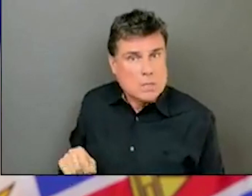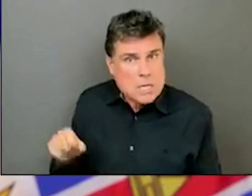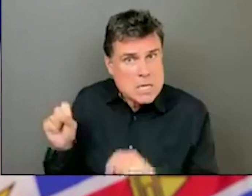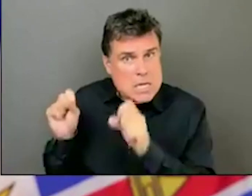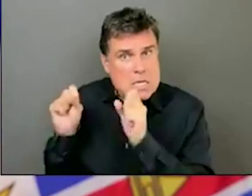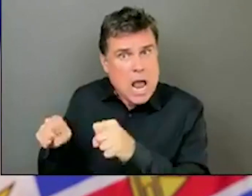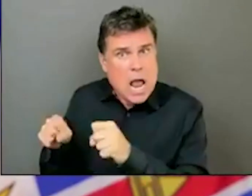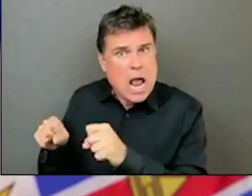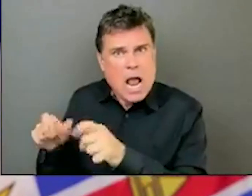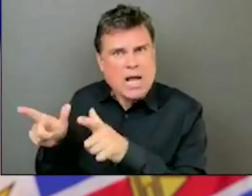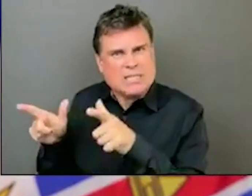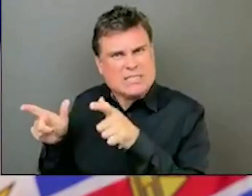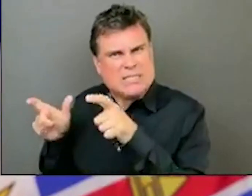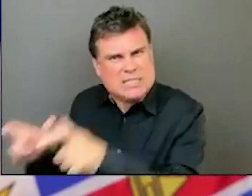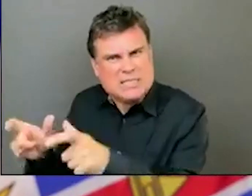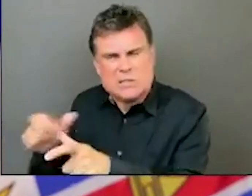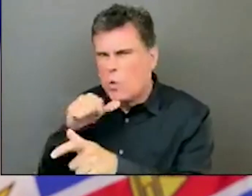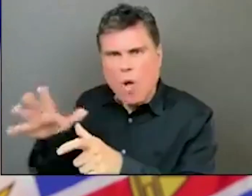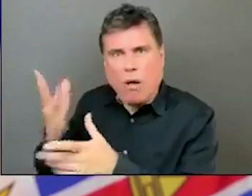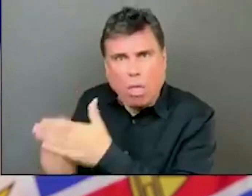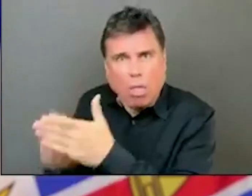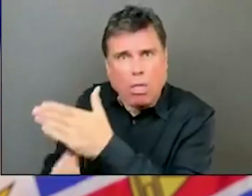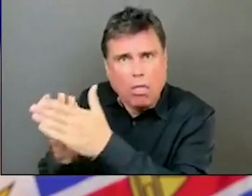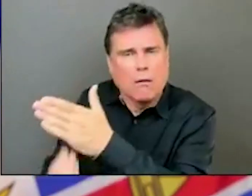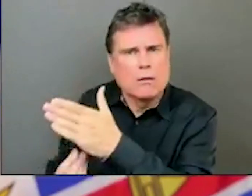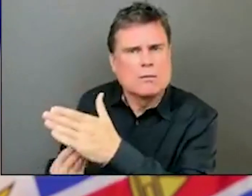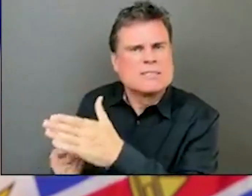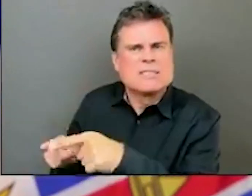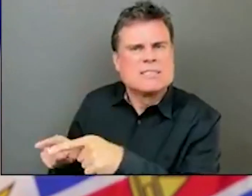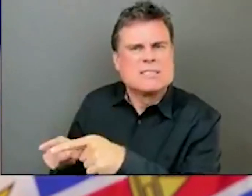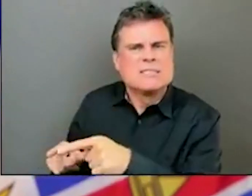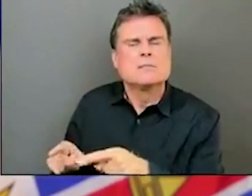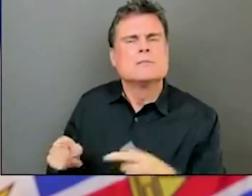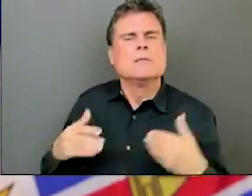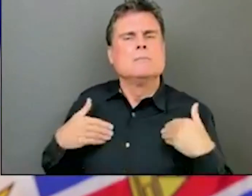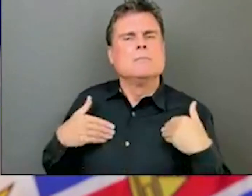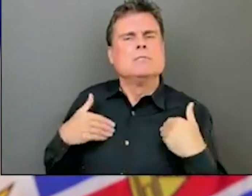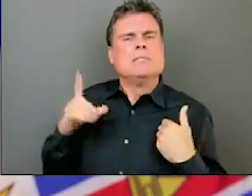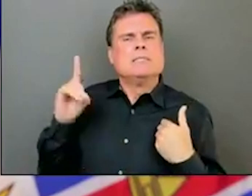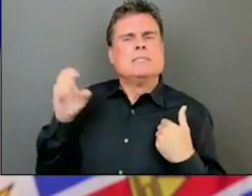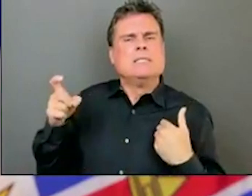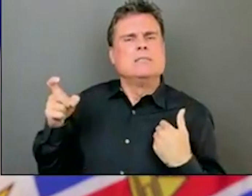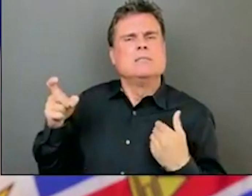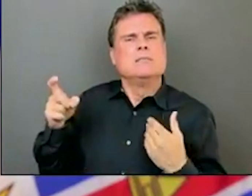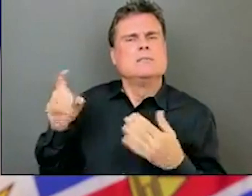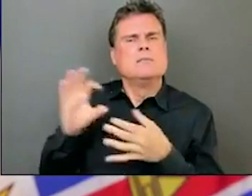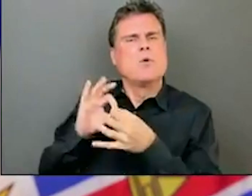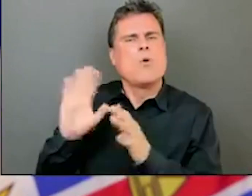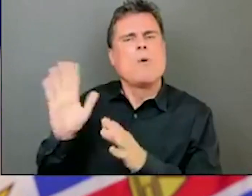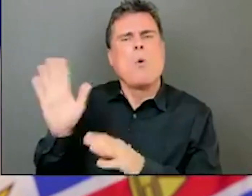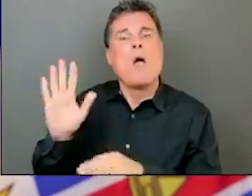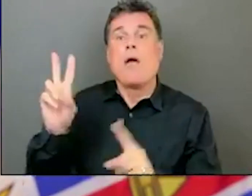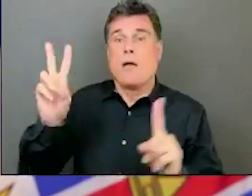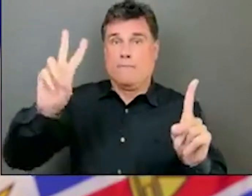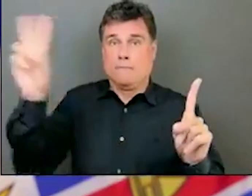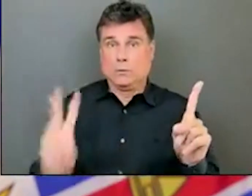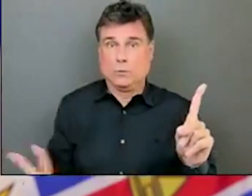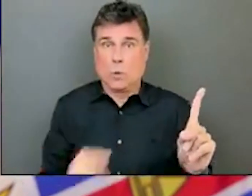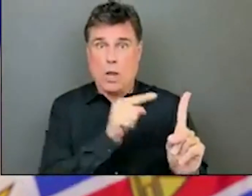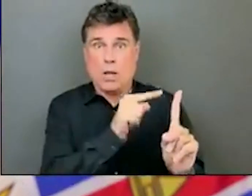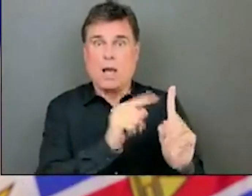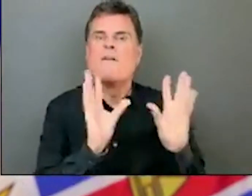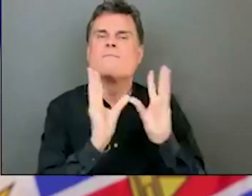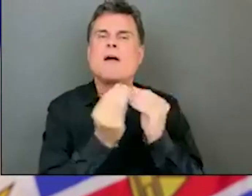deaths from happening? And for Minister Dix, unrelated to COVID, there's been another